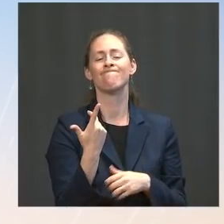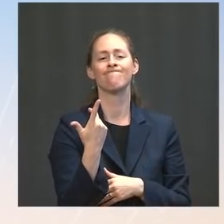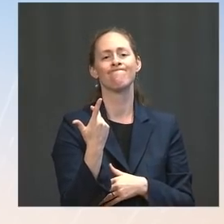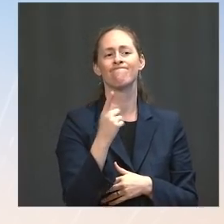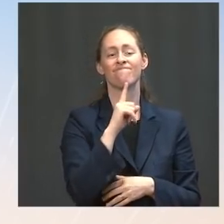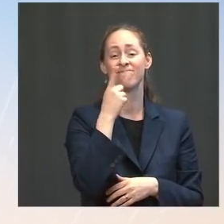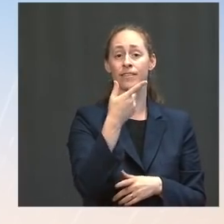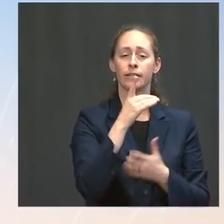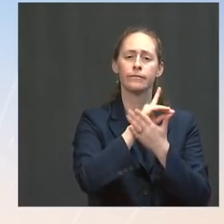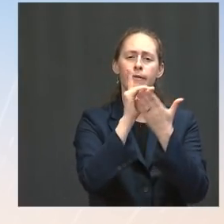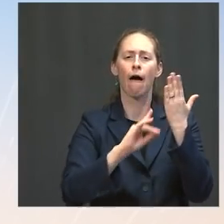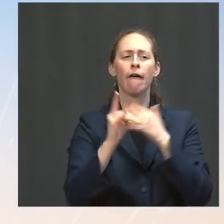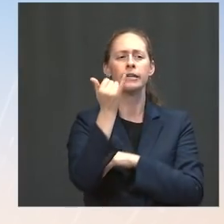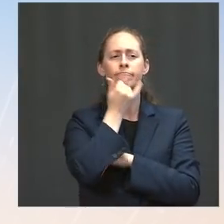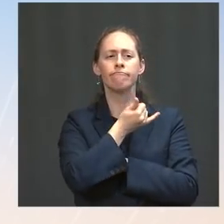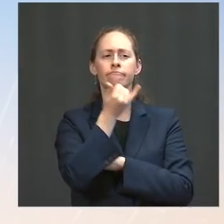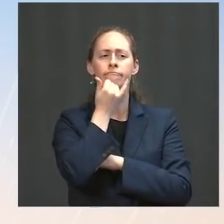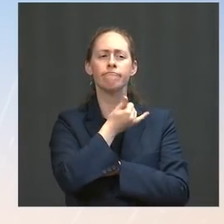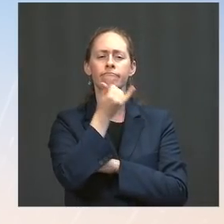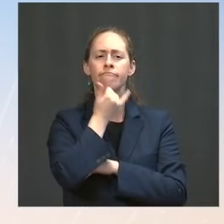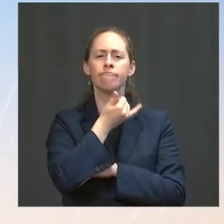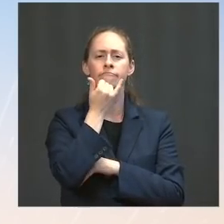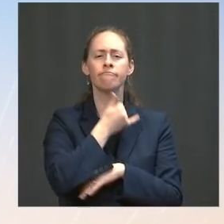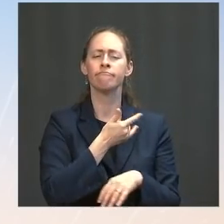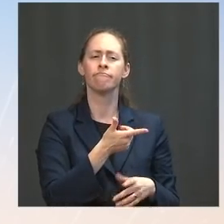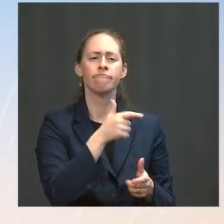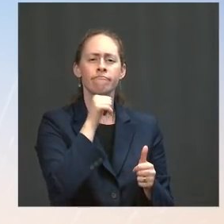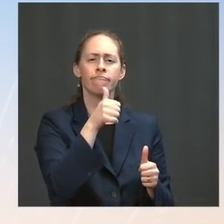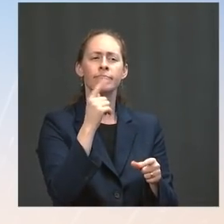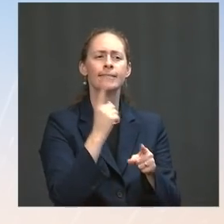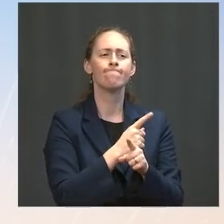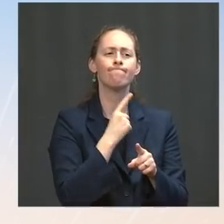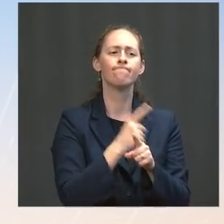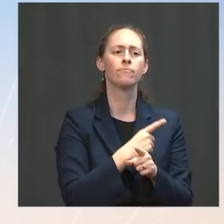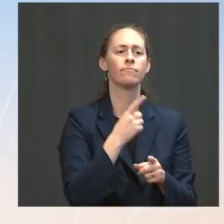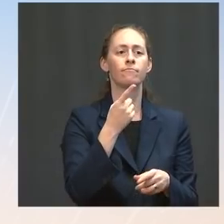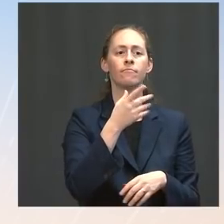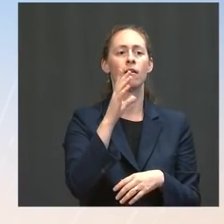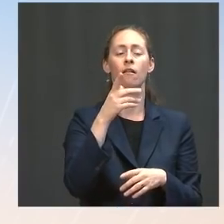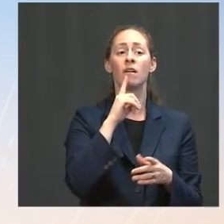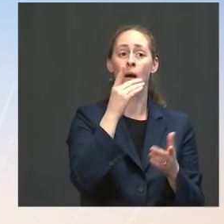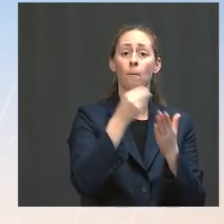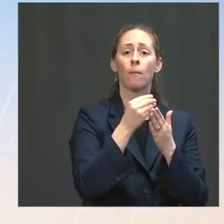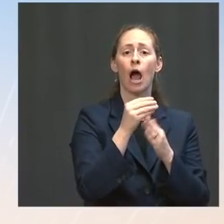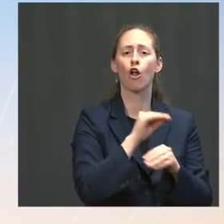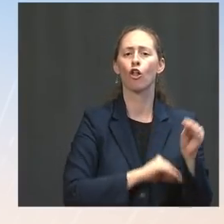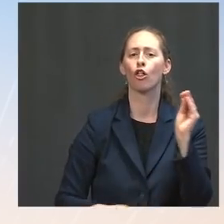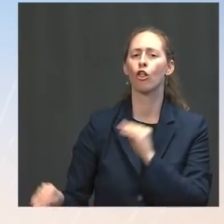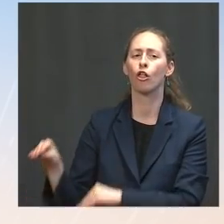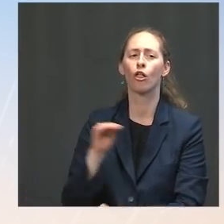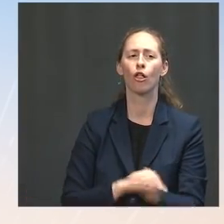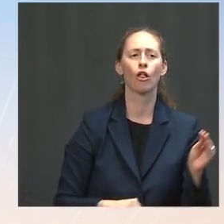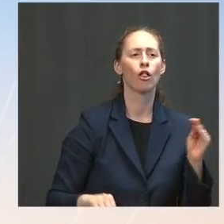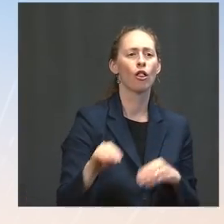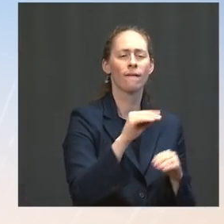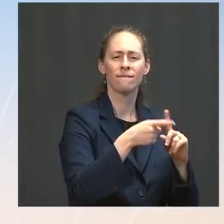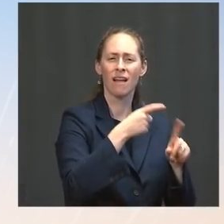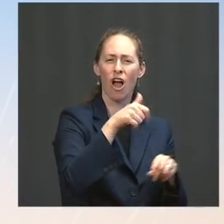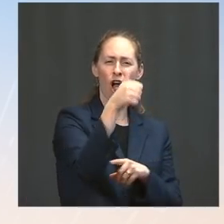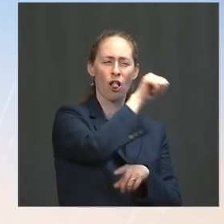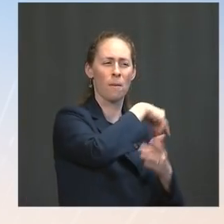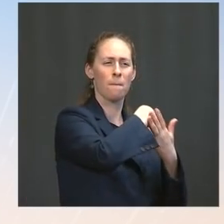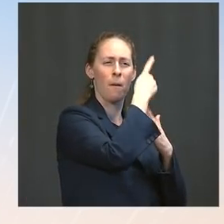Afghanistan. I don't anticipate that being the plan. Go ahead. Thanks, Jen. Is the White House aware of any other members of Congress who are